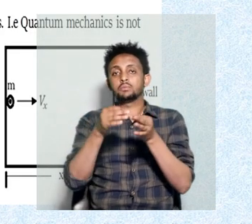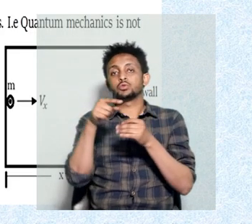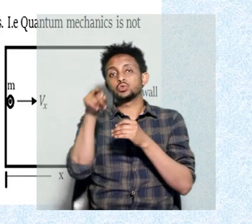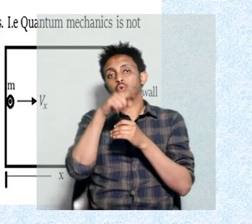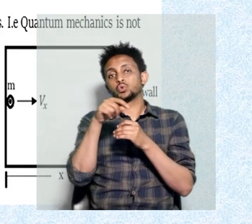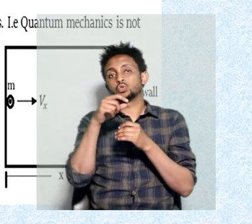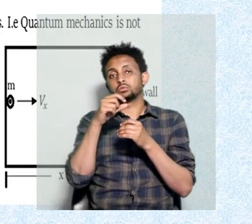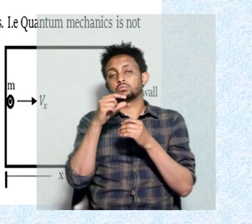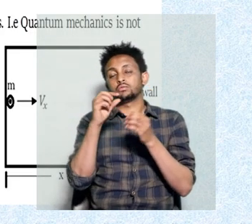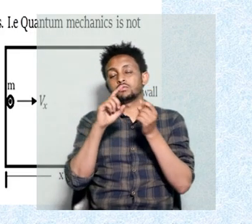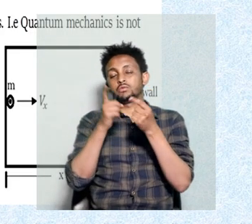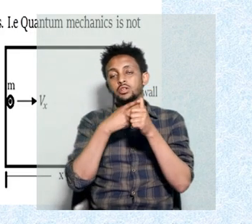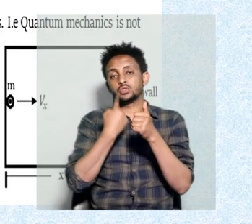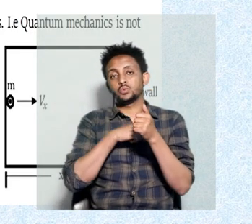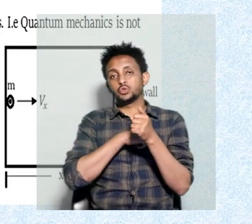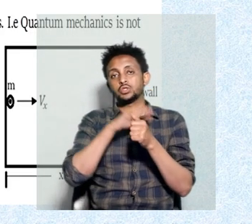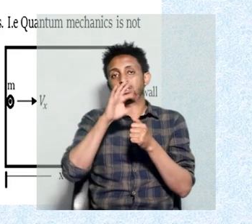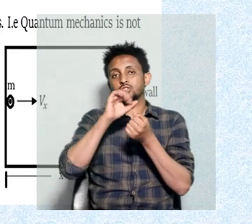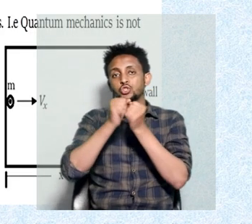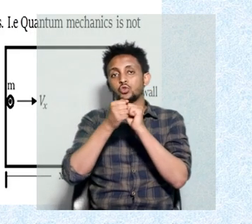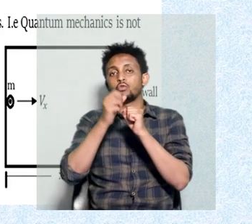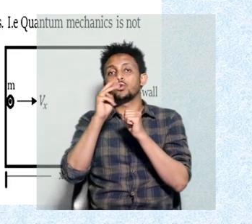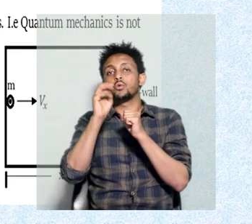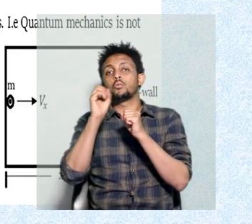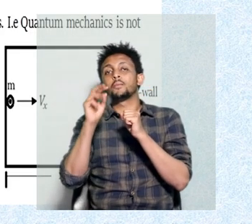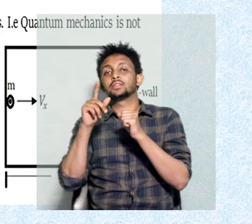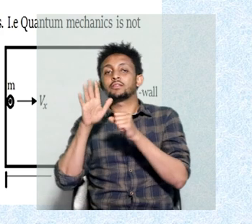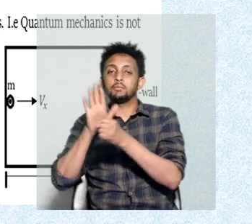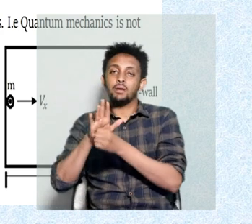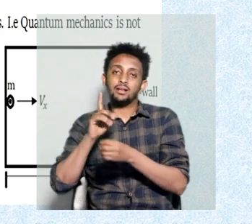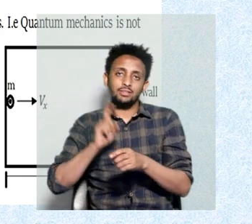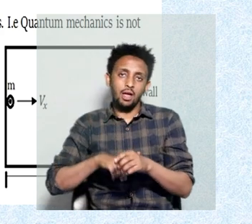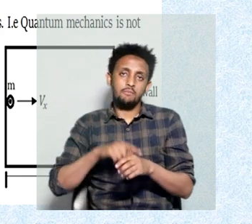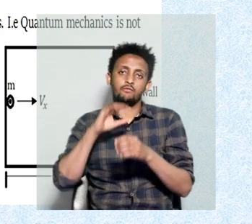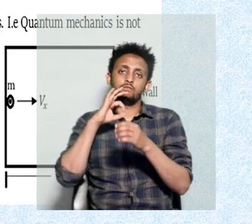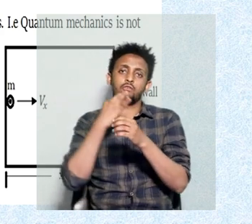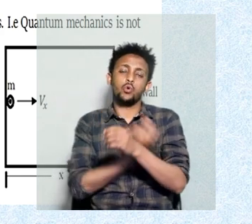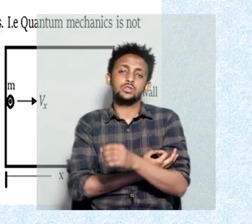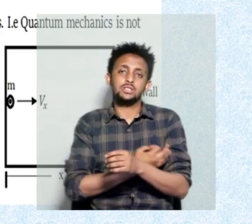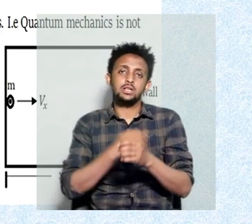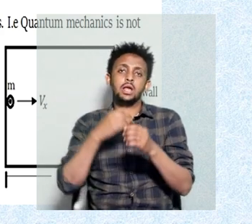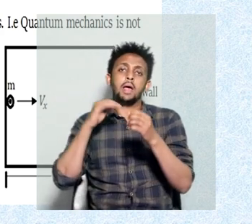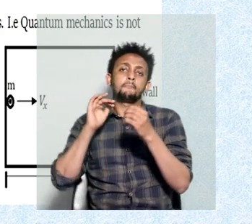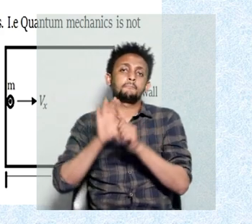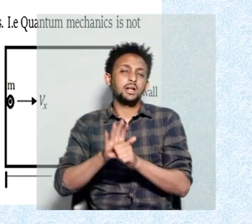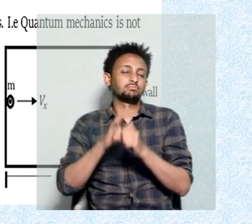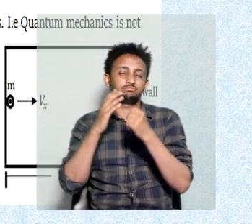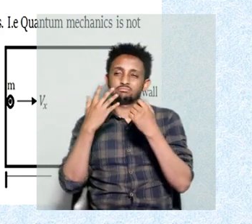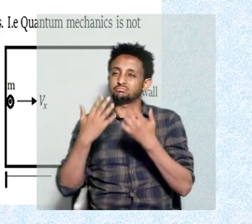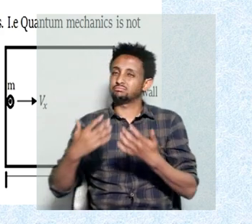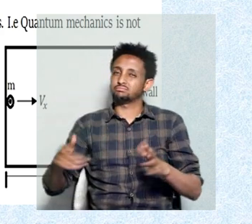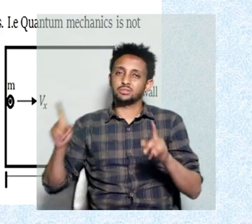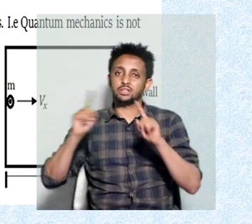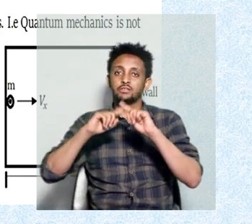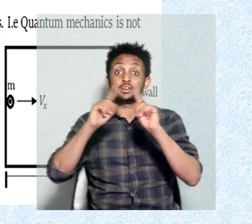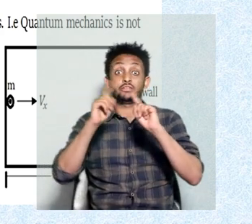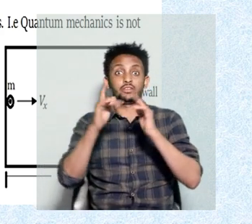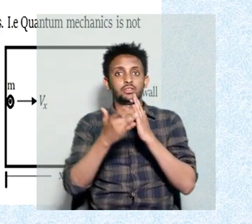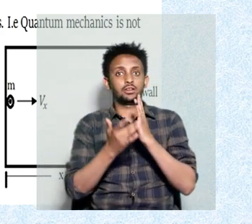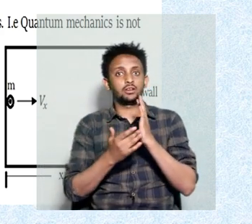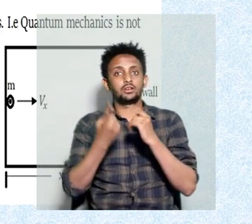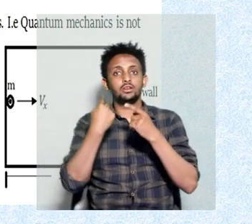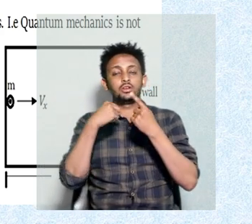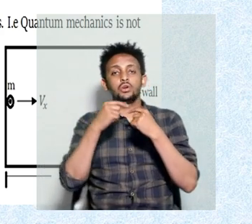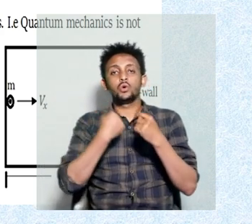those equations. First, you should have to find the change of momentum, the impact time, the force, the pressure, and so on. We have different techniques. You